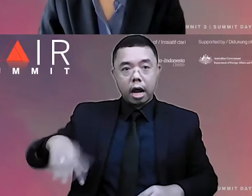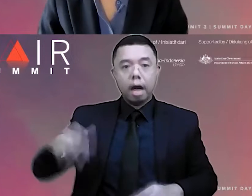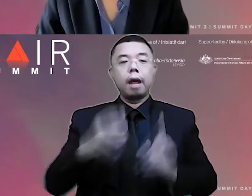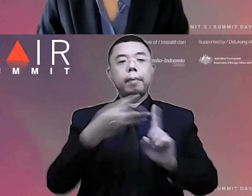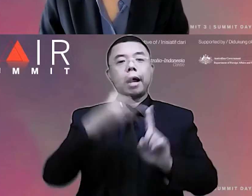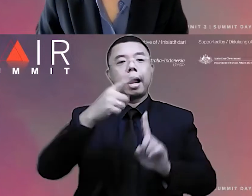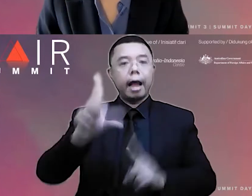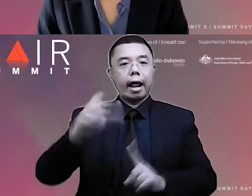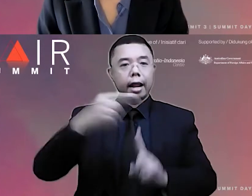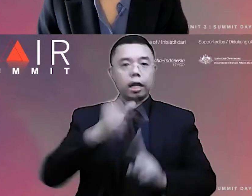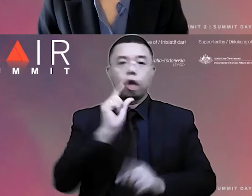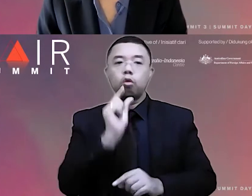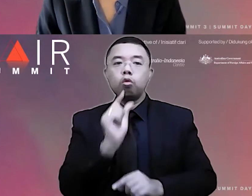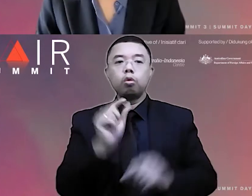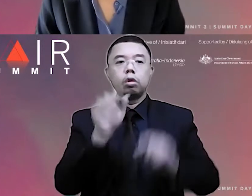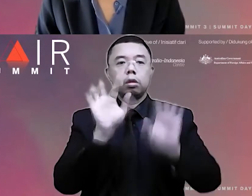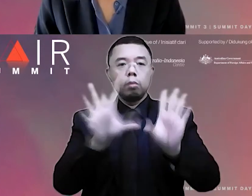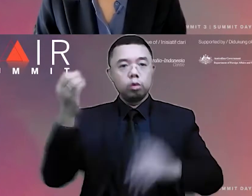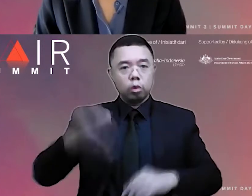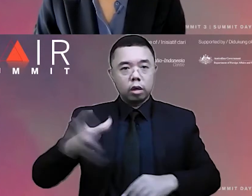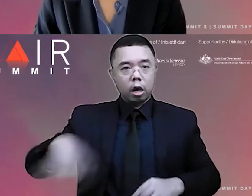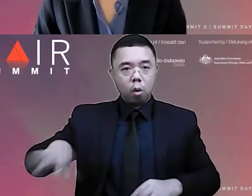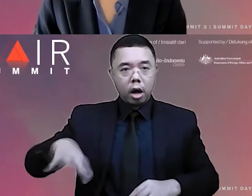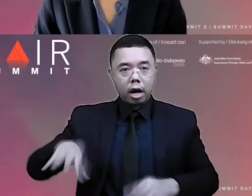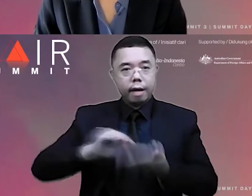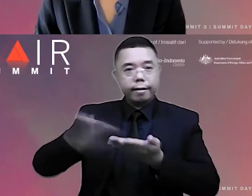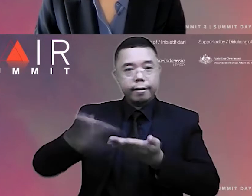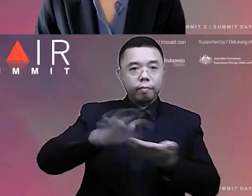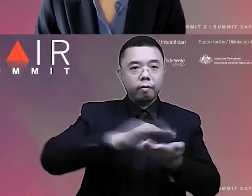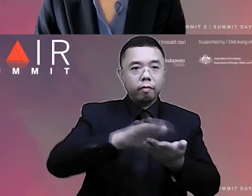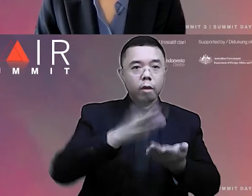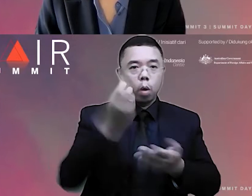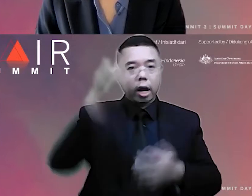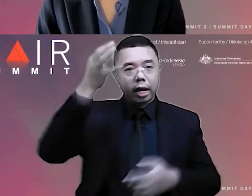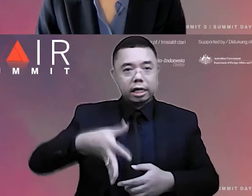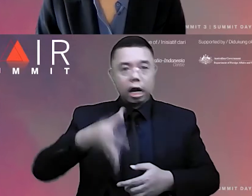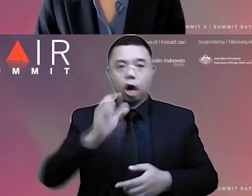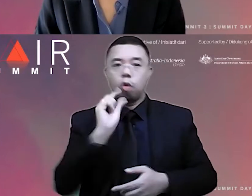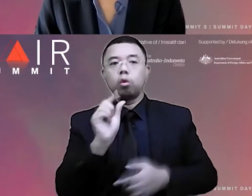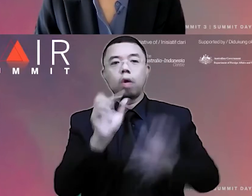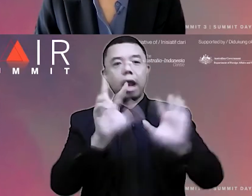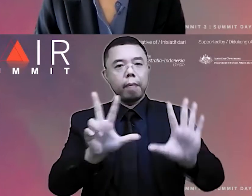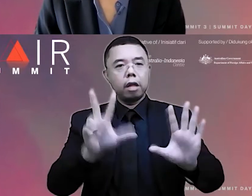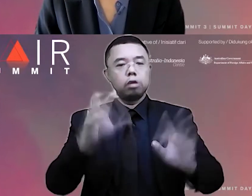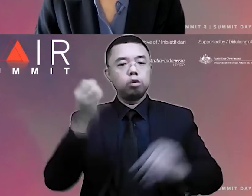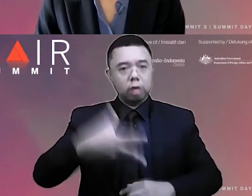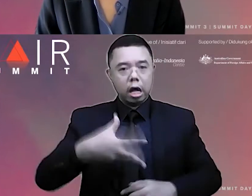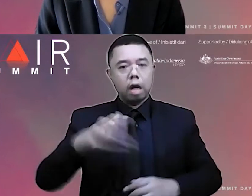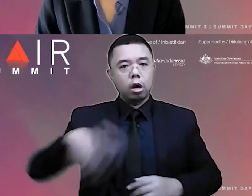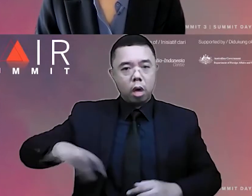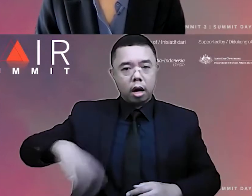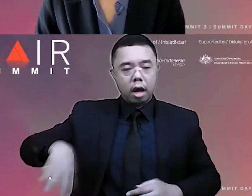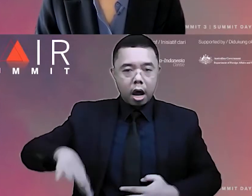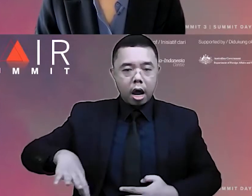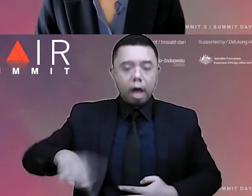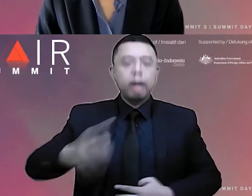families, electricity discount for 32.6 million beneficiaries. And also we provide food and education support.